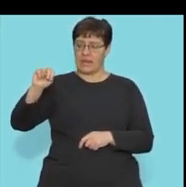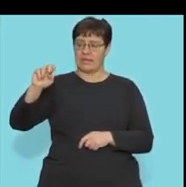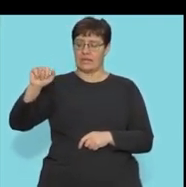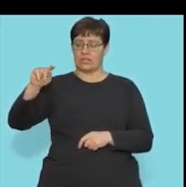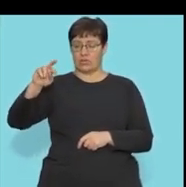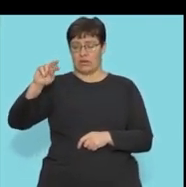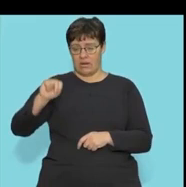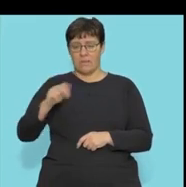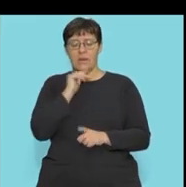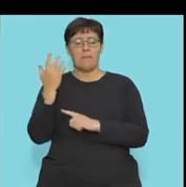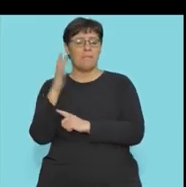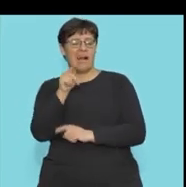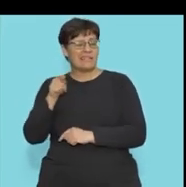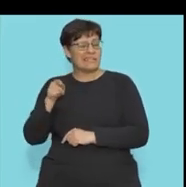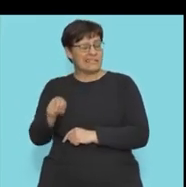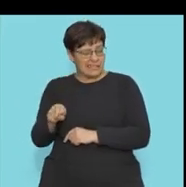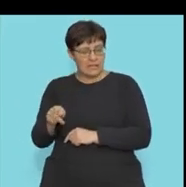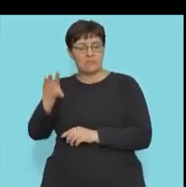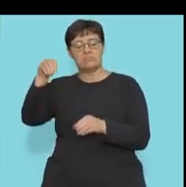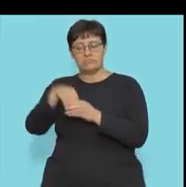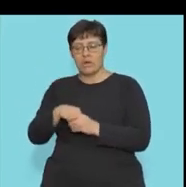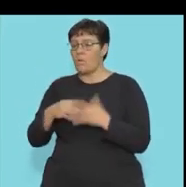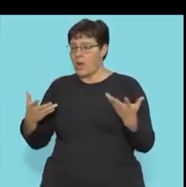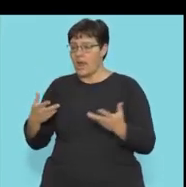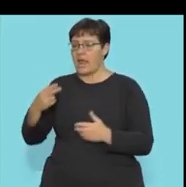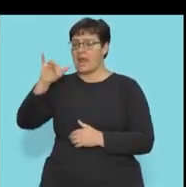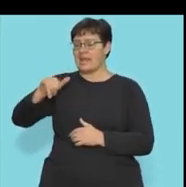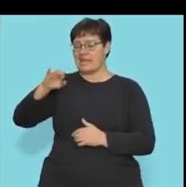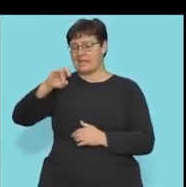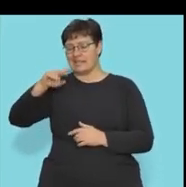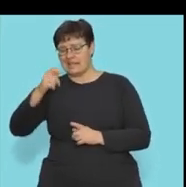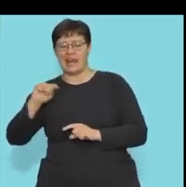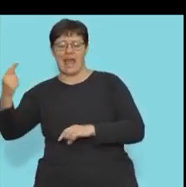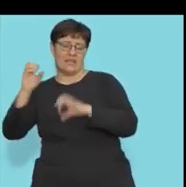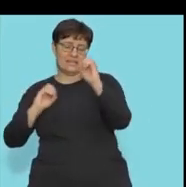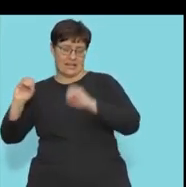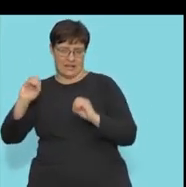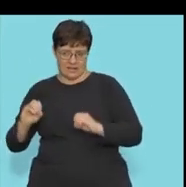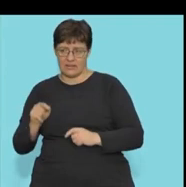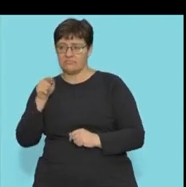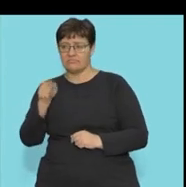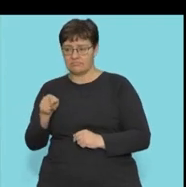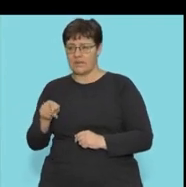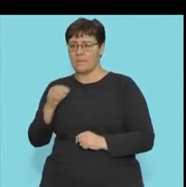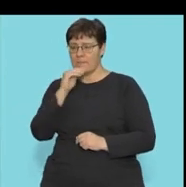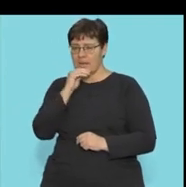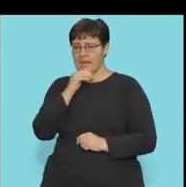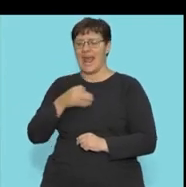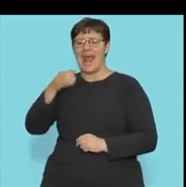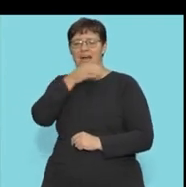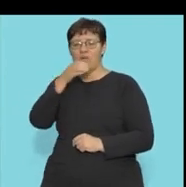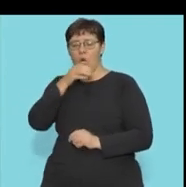this type of anaerobic respiration is occurring in yeast and other cells, and we often refer to it as